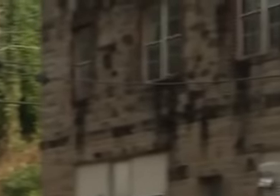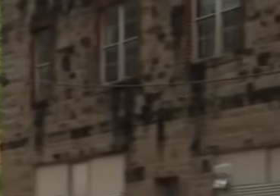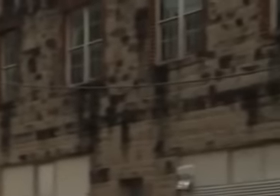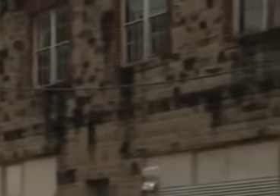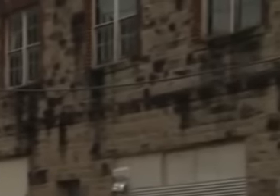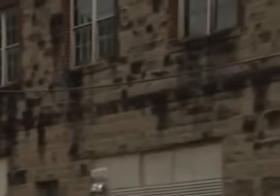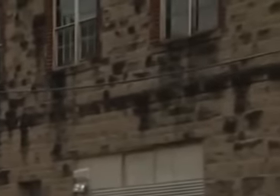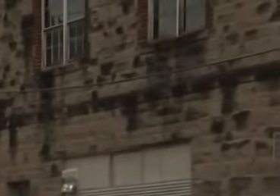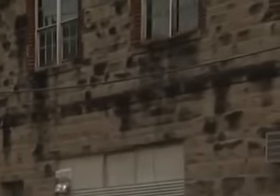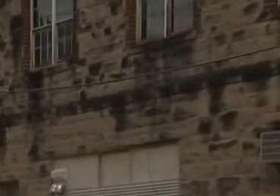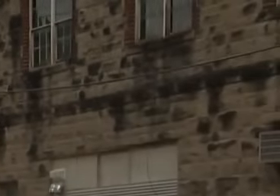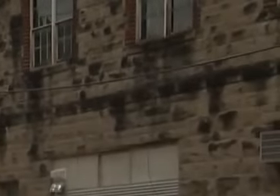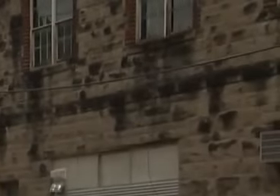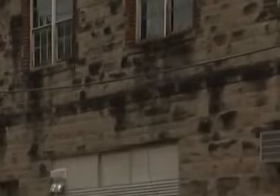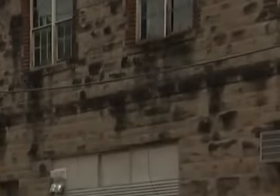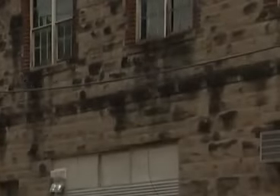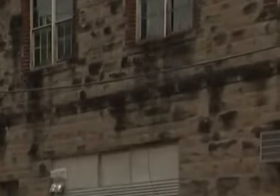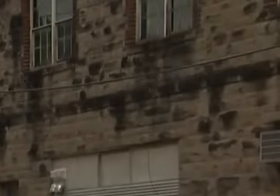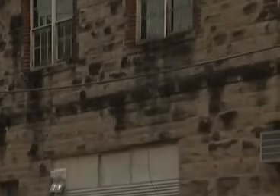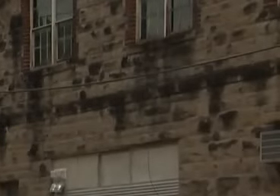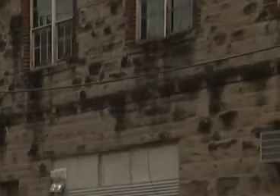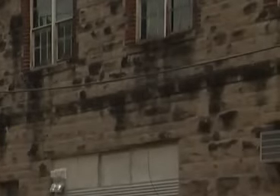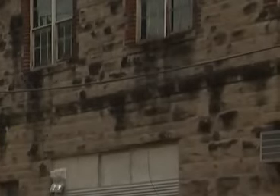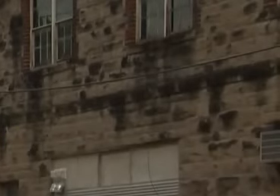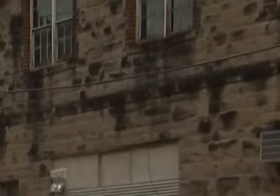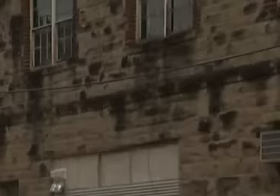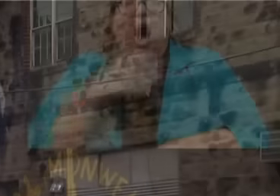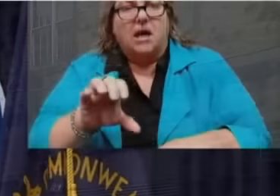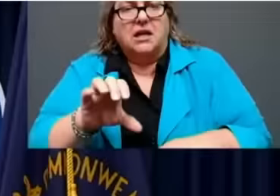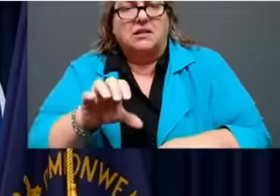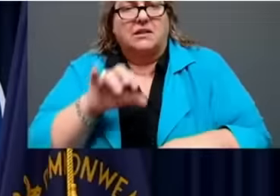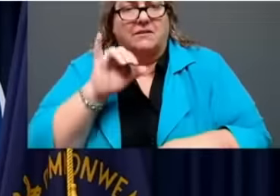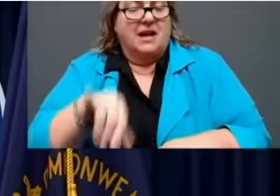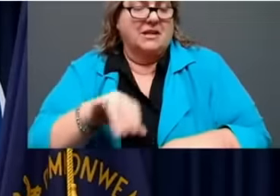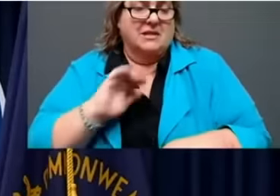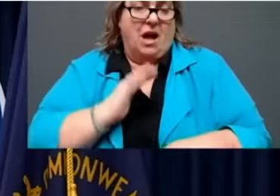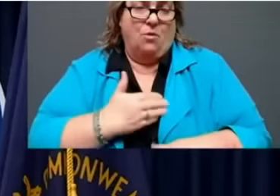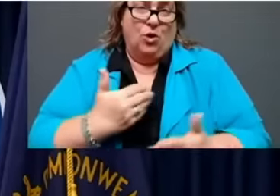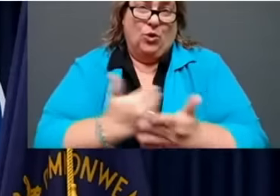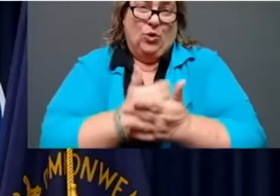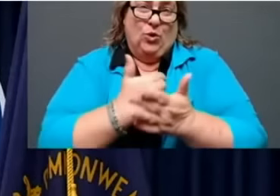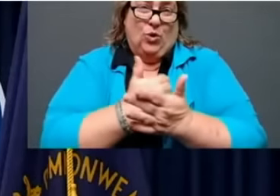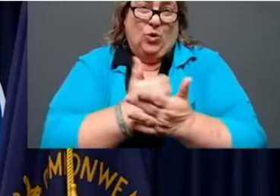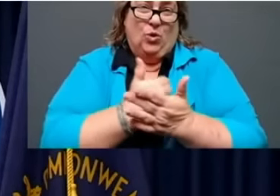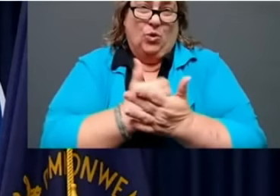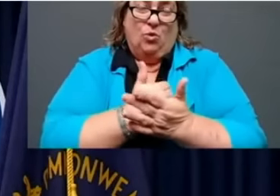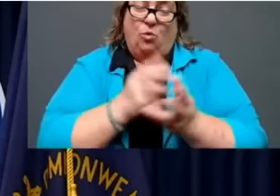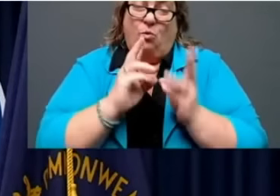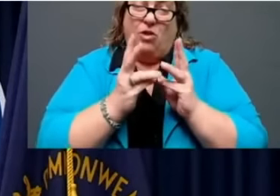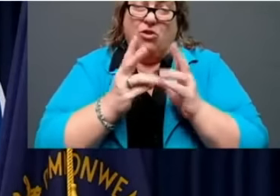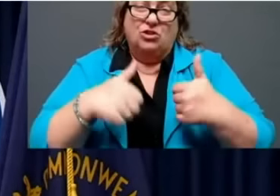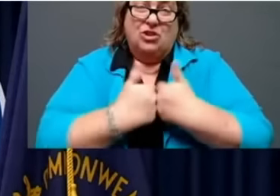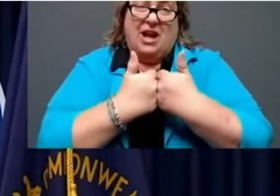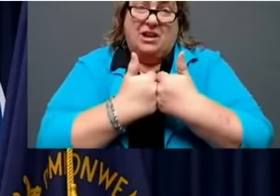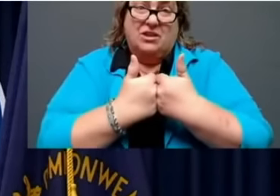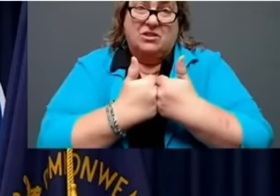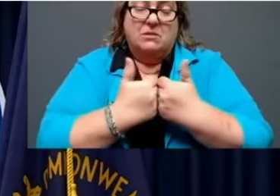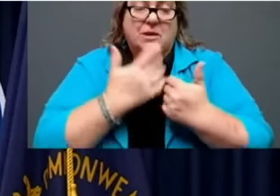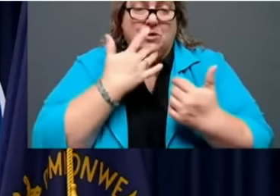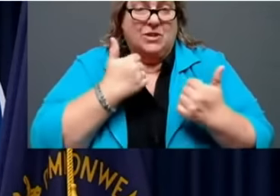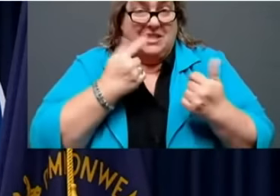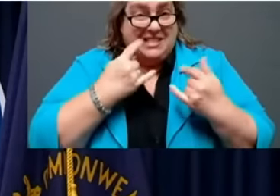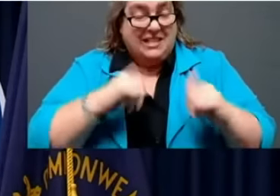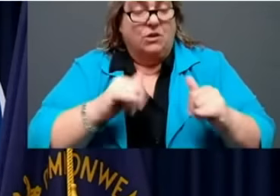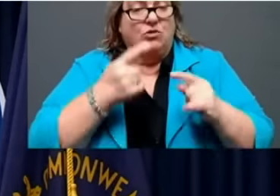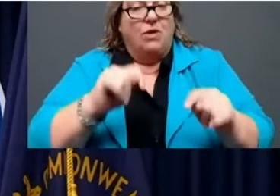extreme heat. It's going to get really, really hot. In areas that are devastated, that we're still getting power to some places, are going